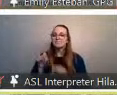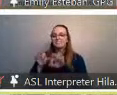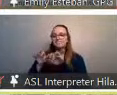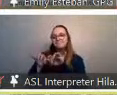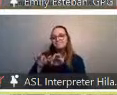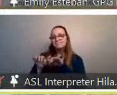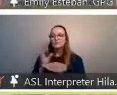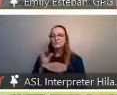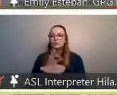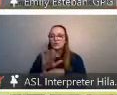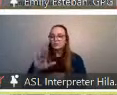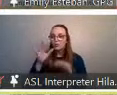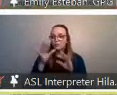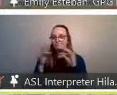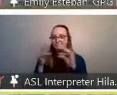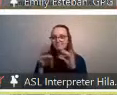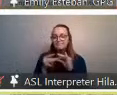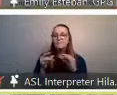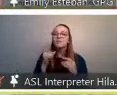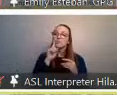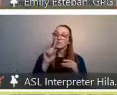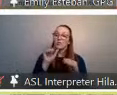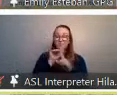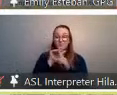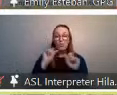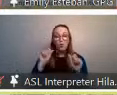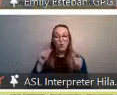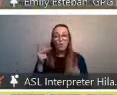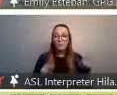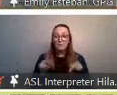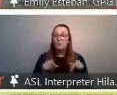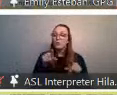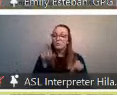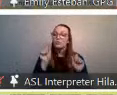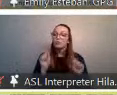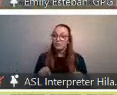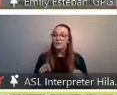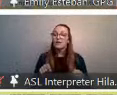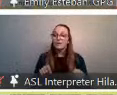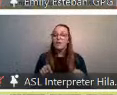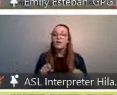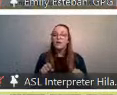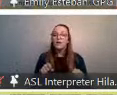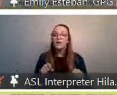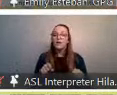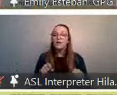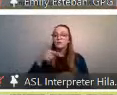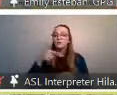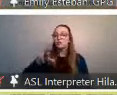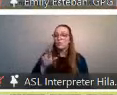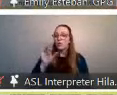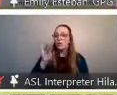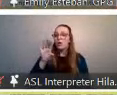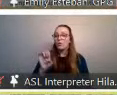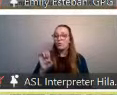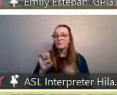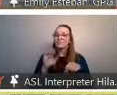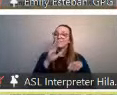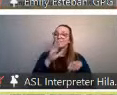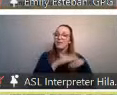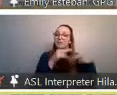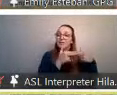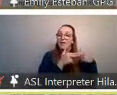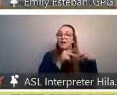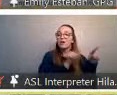all workgroup members and members of the public, you can scan the pinned QR code that's both on the slides and showing